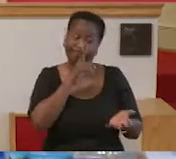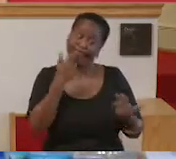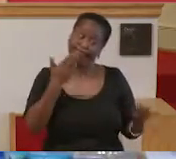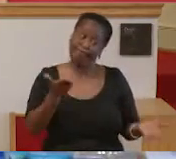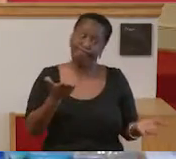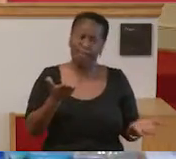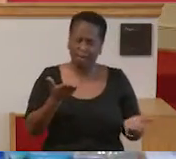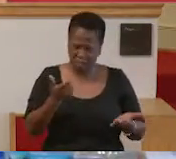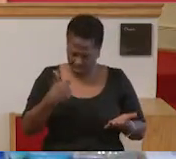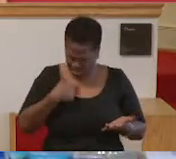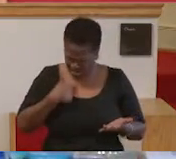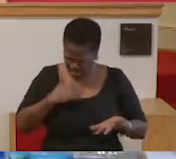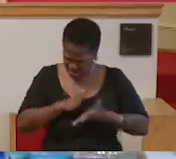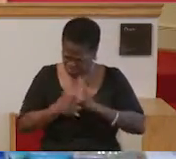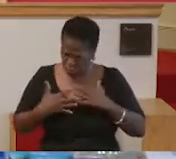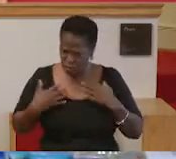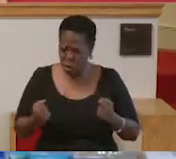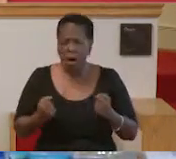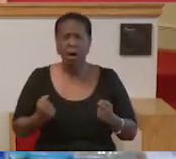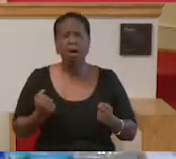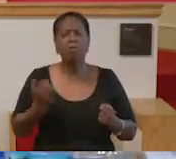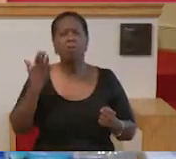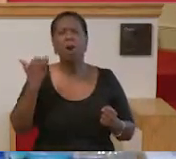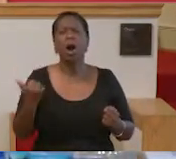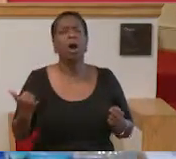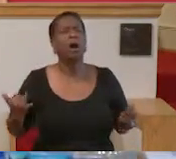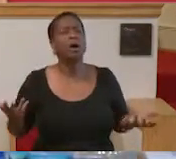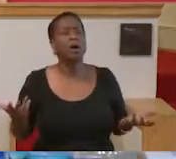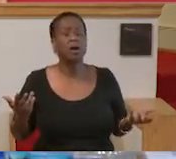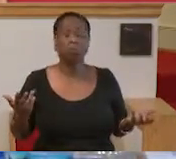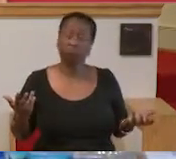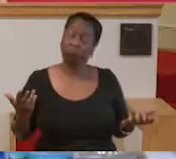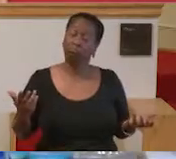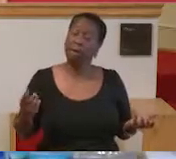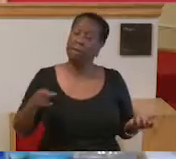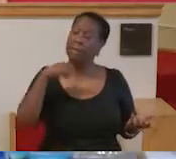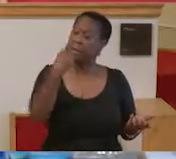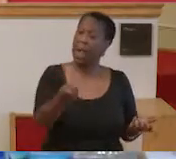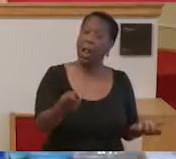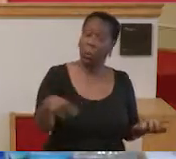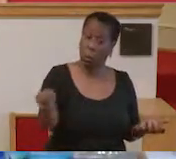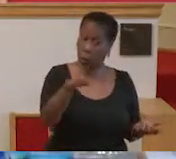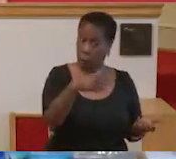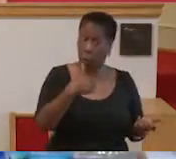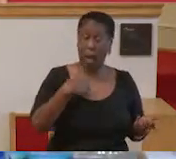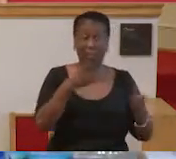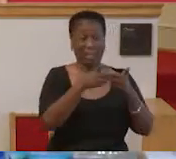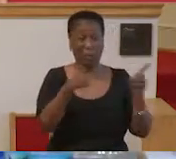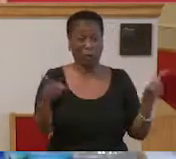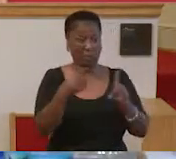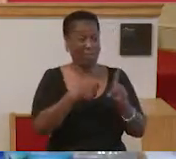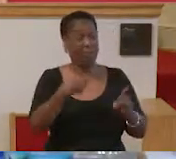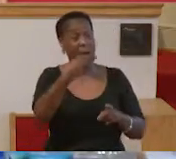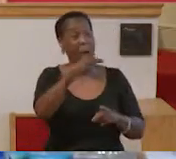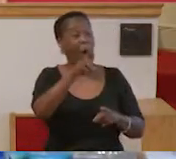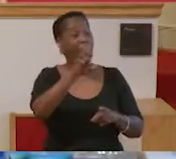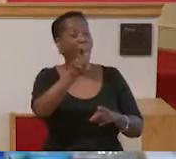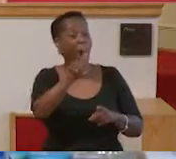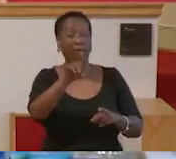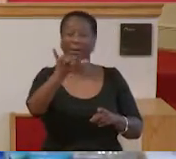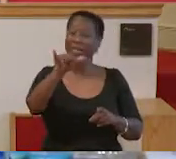so strong? Well, let me tell you, beloved, it's not because you got a degree from Harvard, Yale,